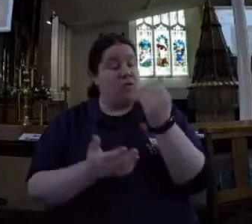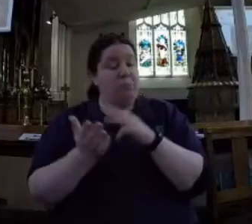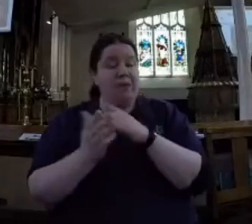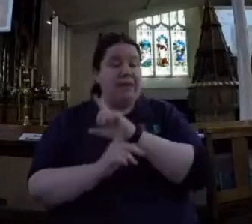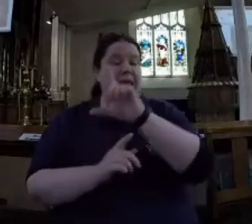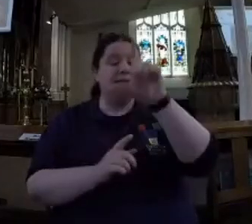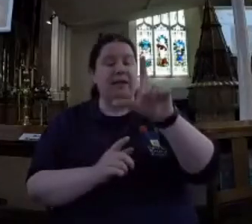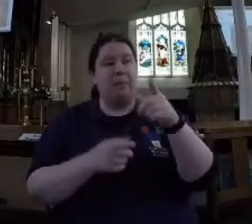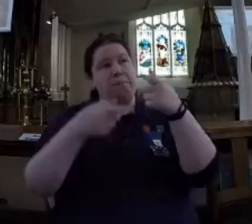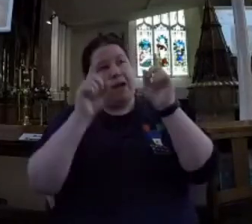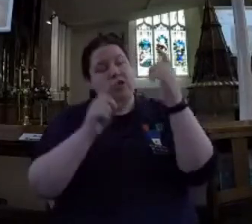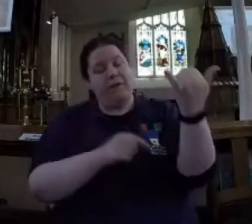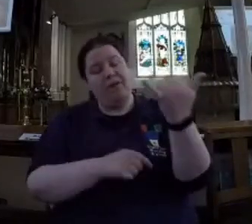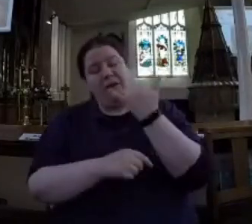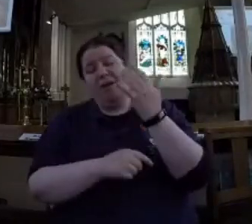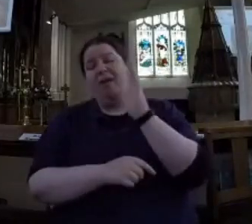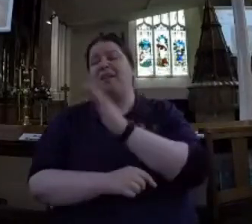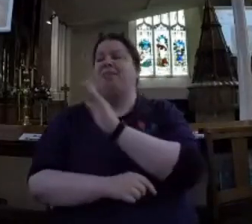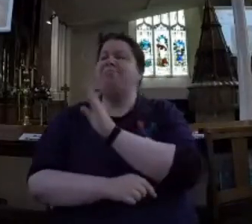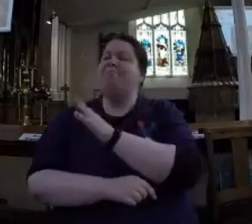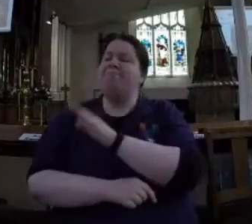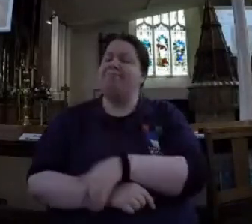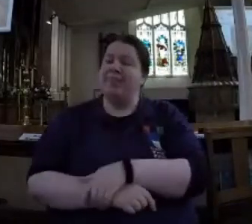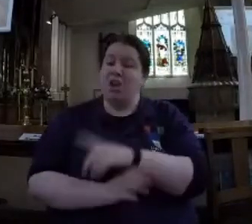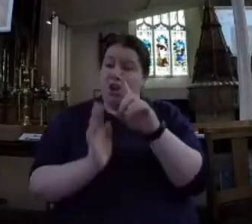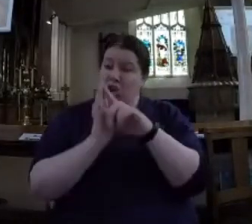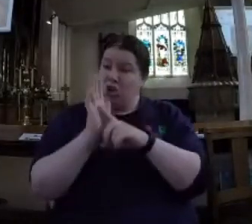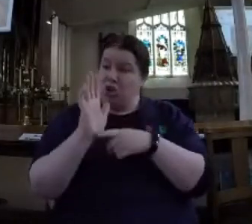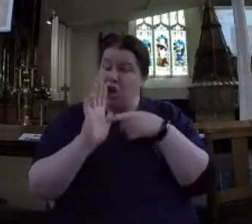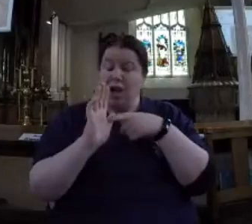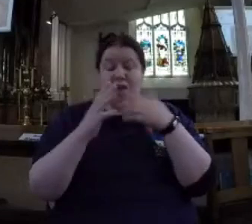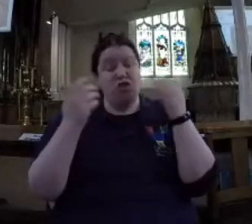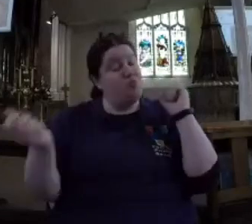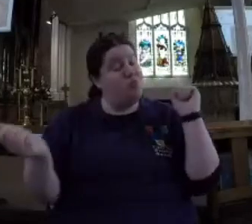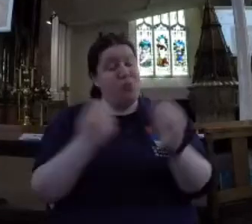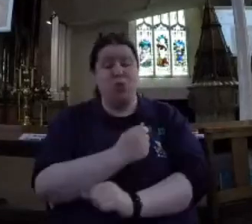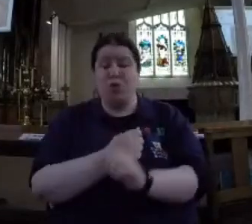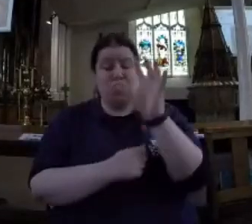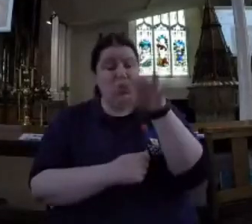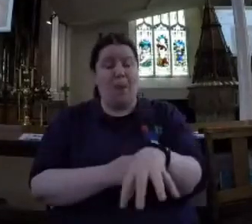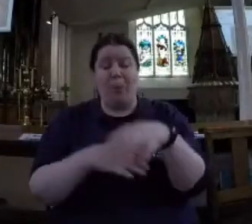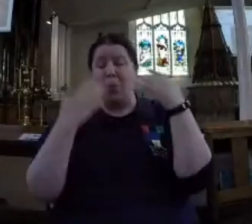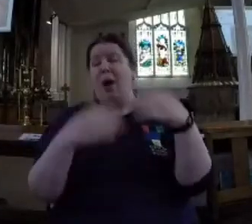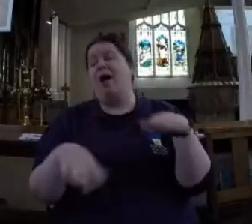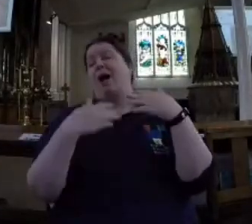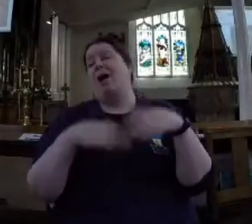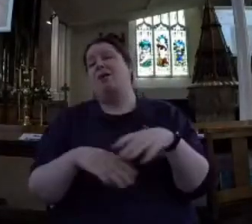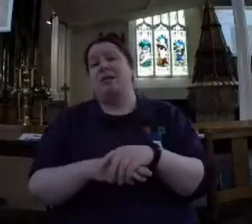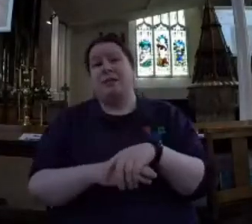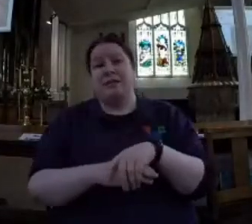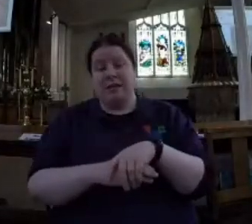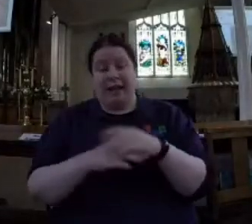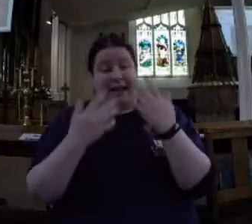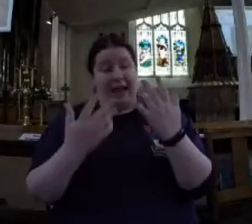manager called again. He said, "Barbara, Johnny has transformed our store. Now when the